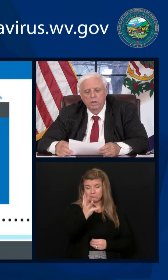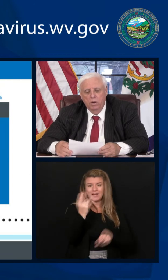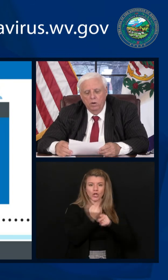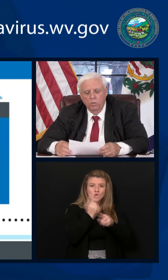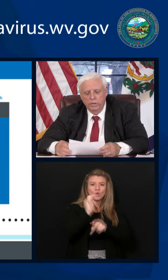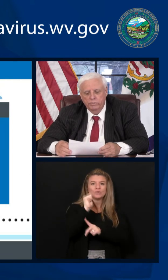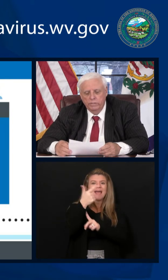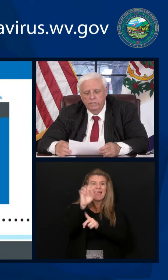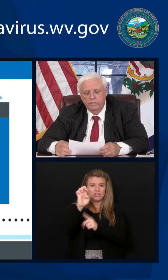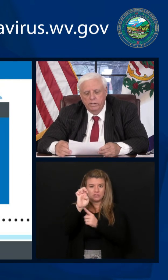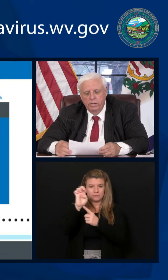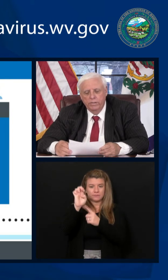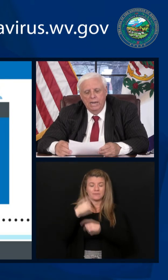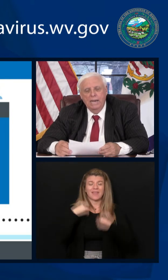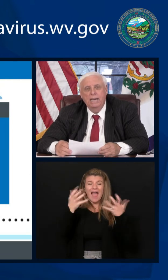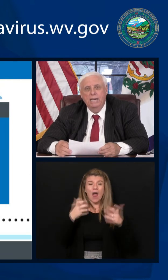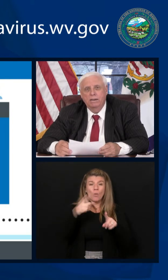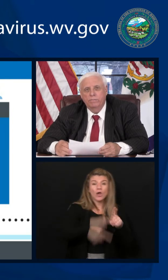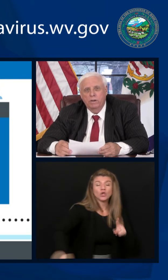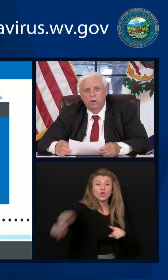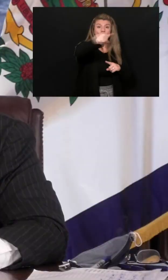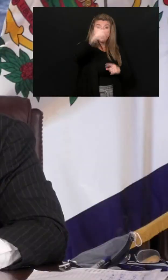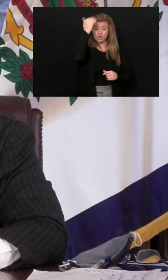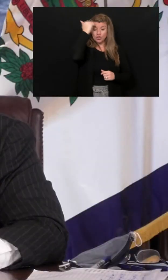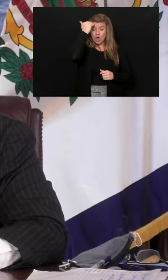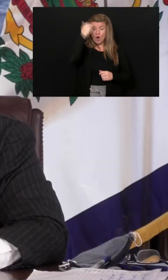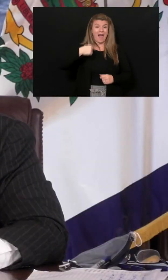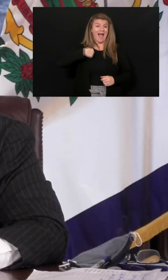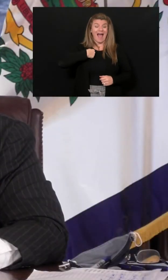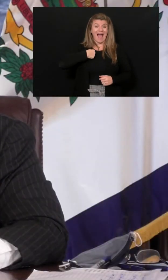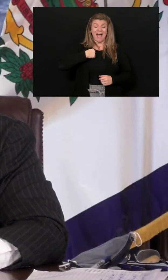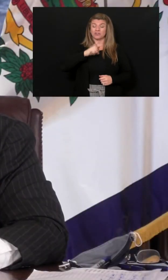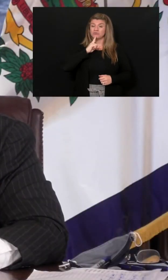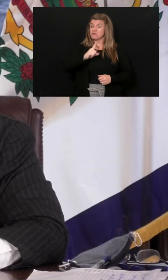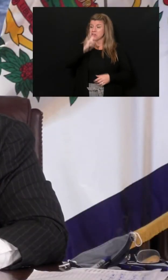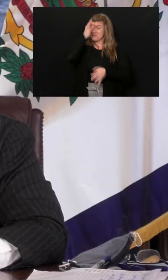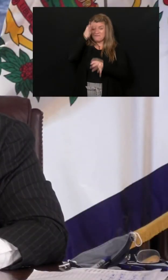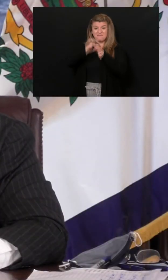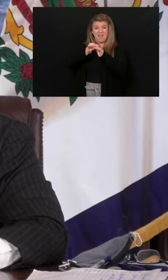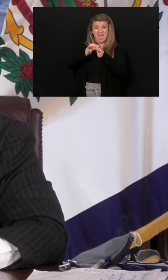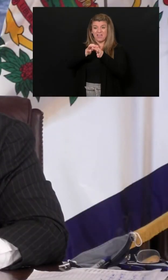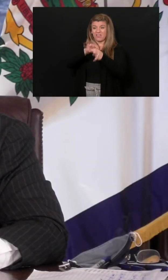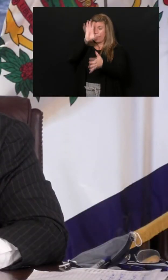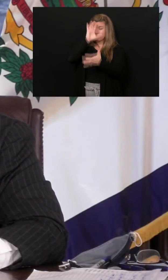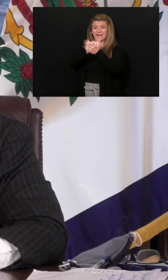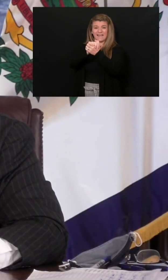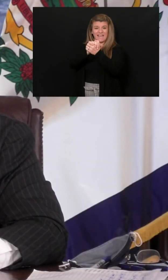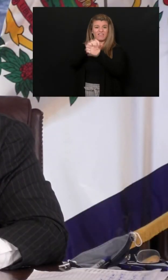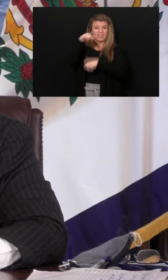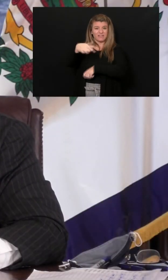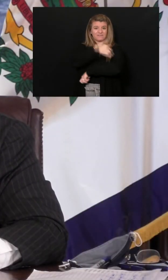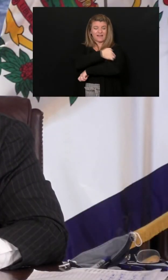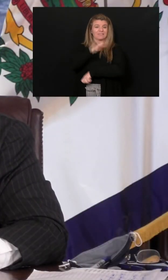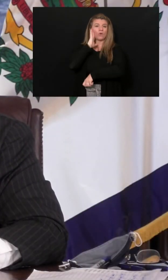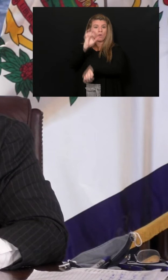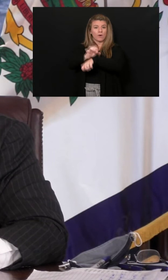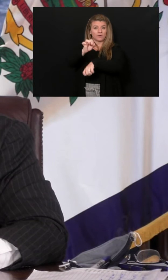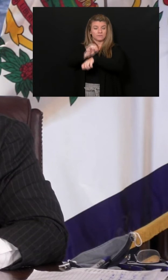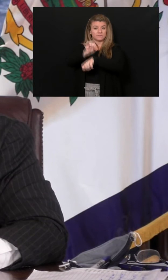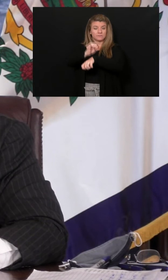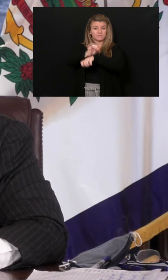want all the West Virginians to know that I have all the faith that I can possibly have that this vaccine will work and that